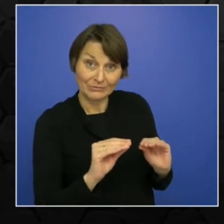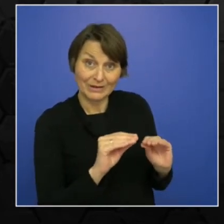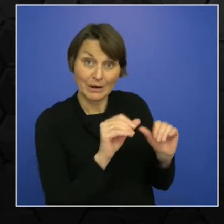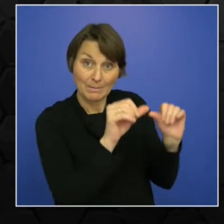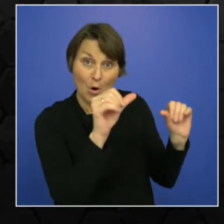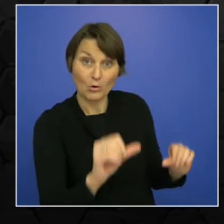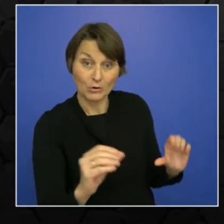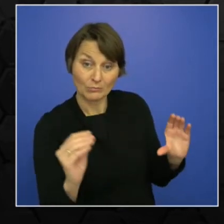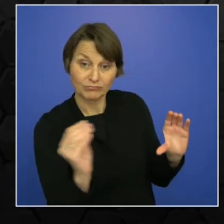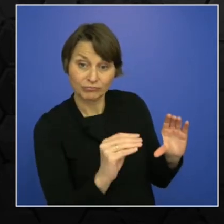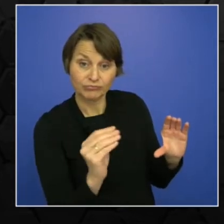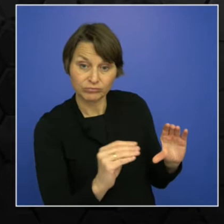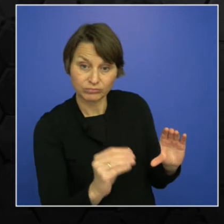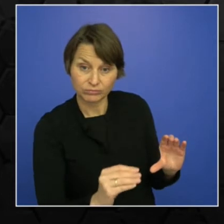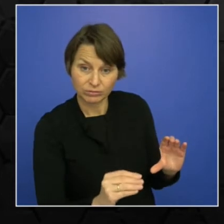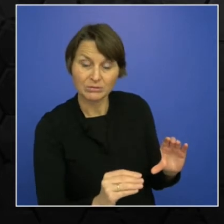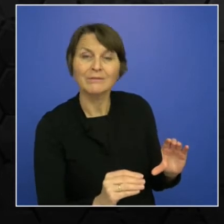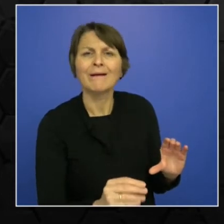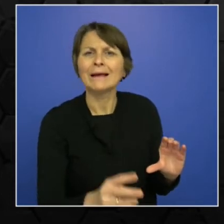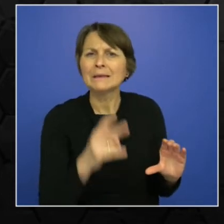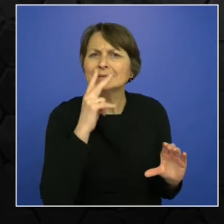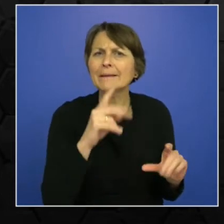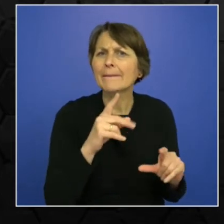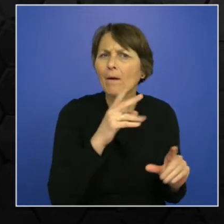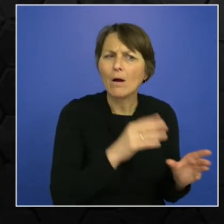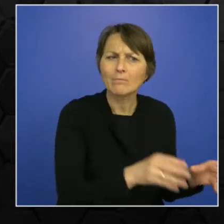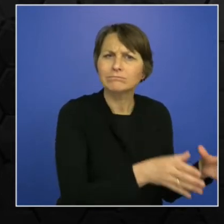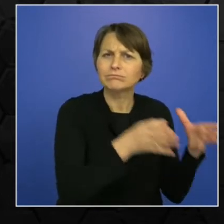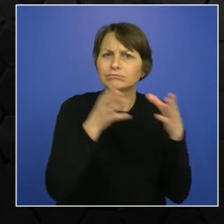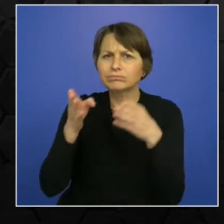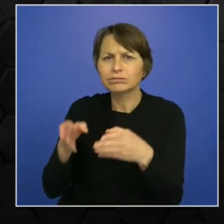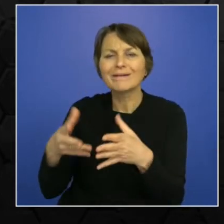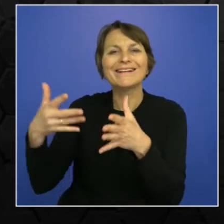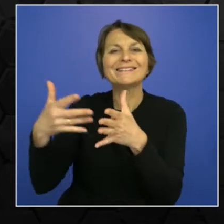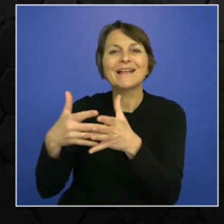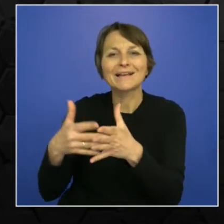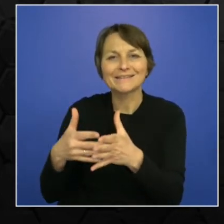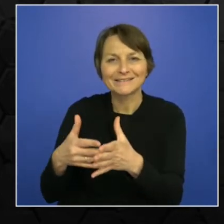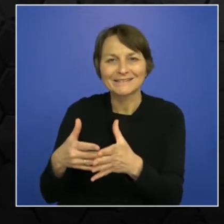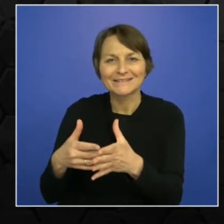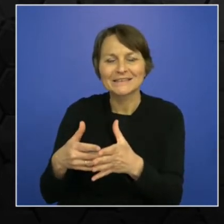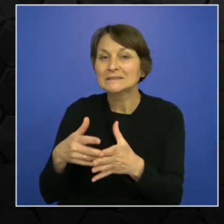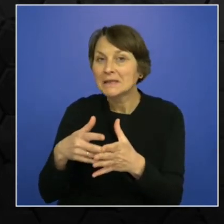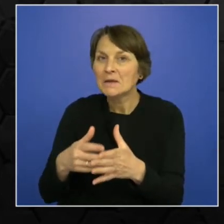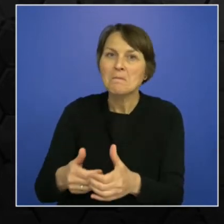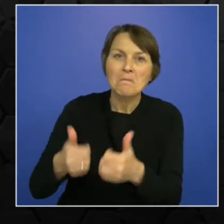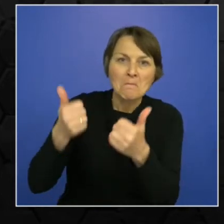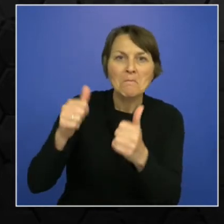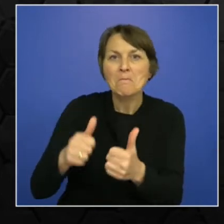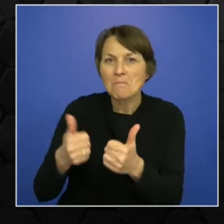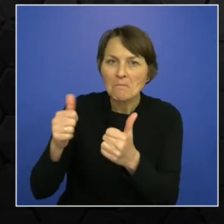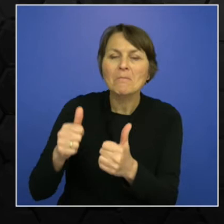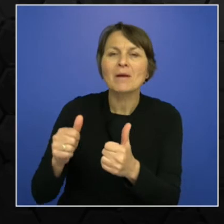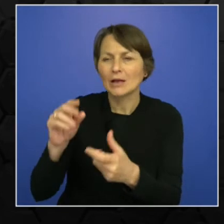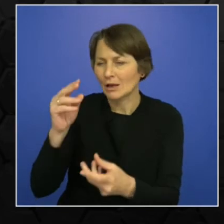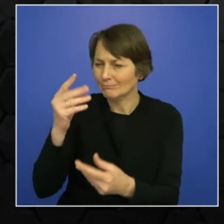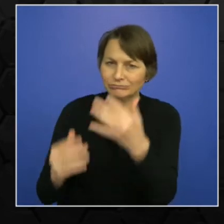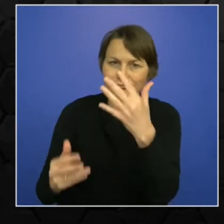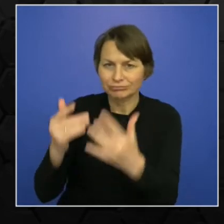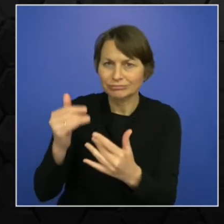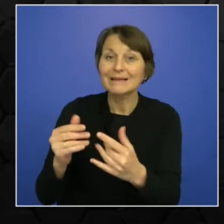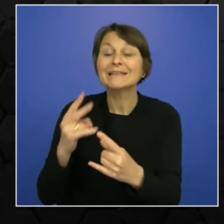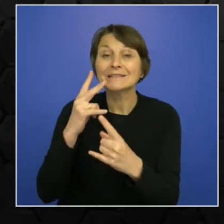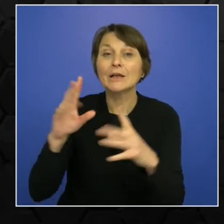our testing channel, where we take up unknown recordings. We do the MFCC computation and do the inference.